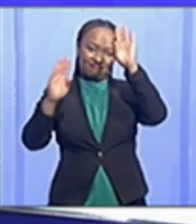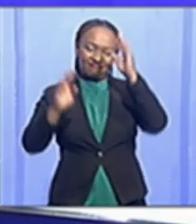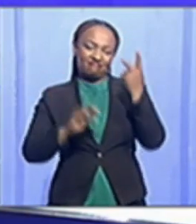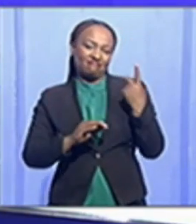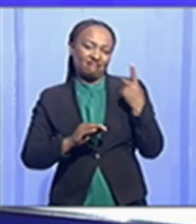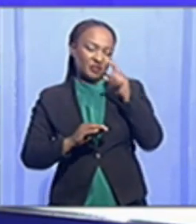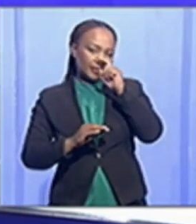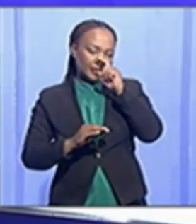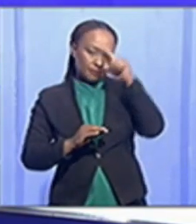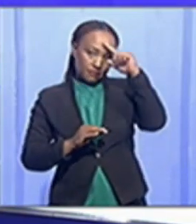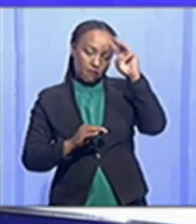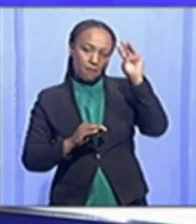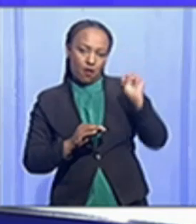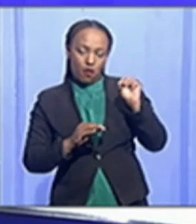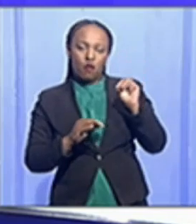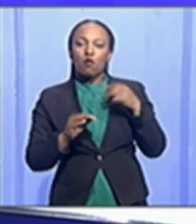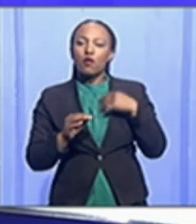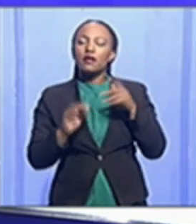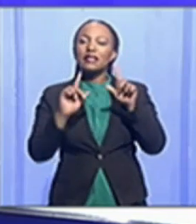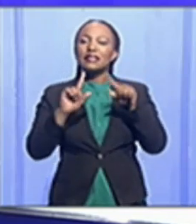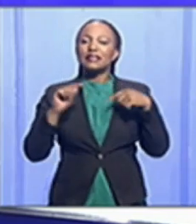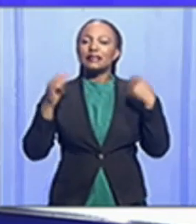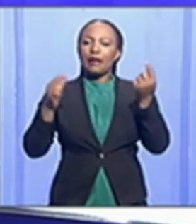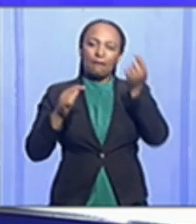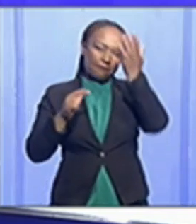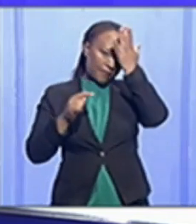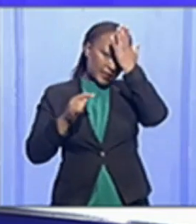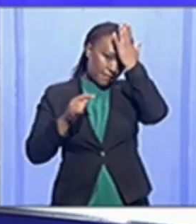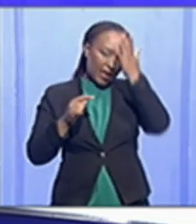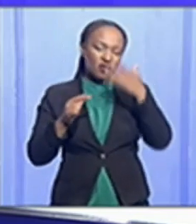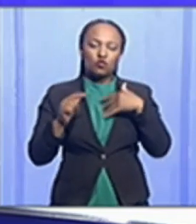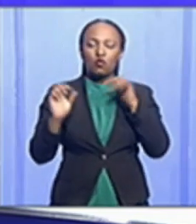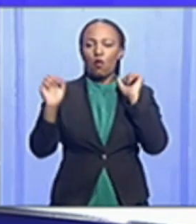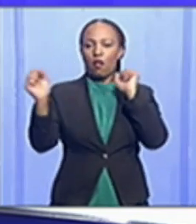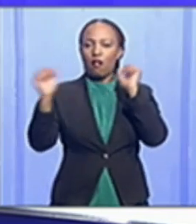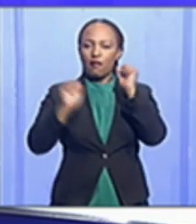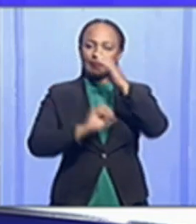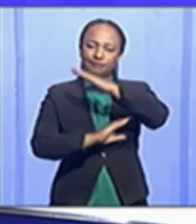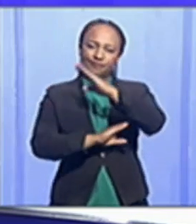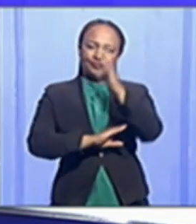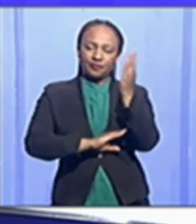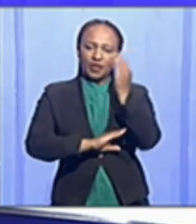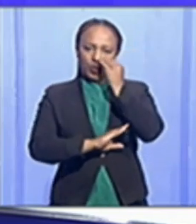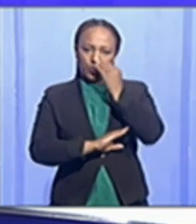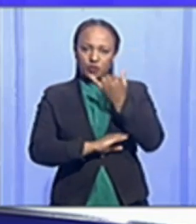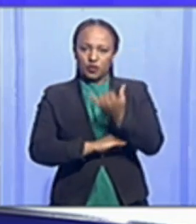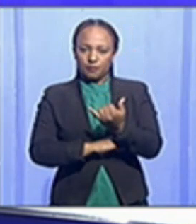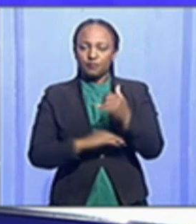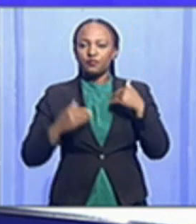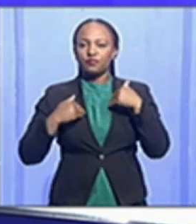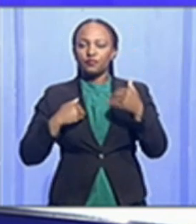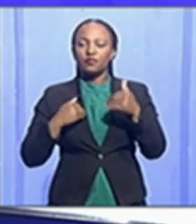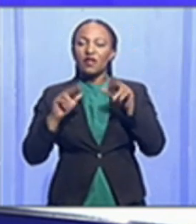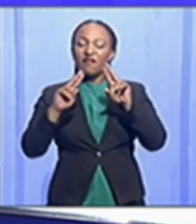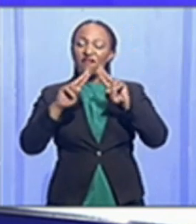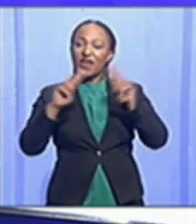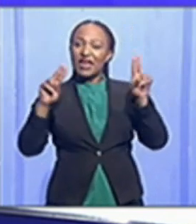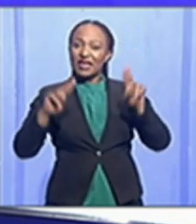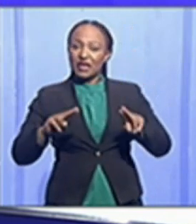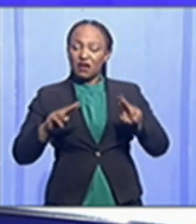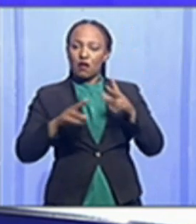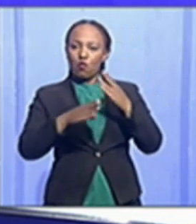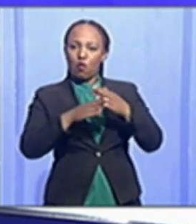re romilwe ke sehlopha sa ditaba tša Sepedi go tla go lenyatšala tšeo di hlwilego di direga re thoma ka tšeo di rego. Federation ya mekgatlo ya bašomi COSATU